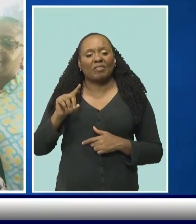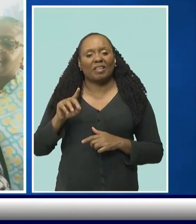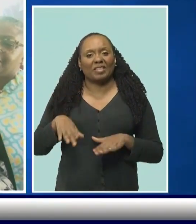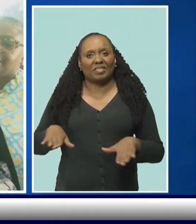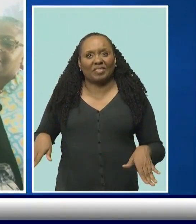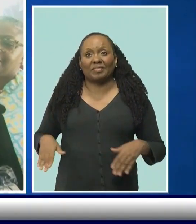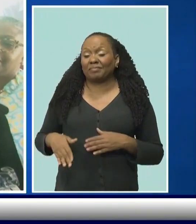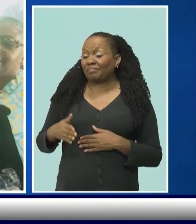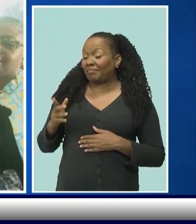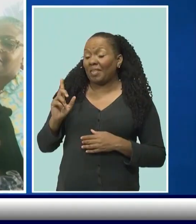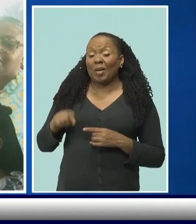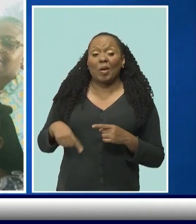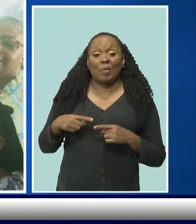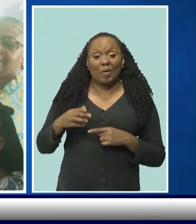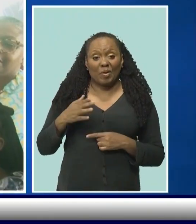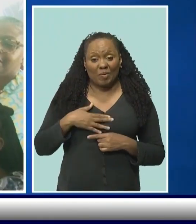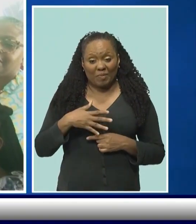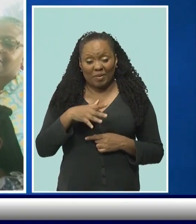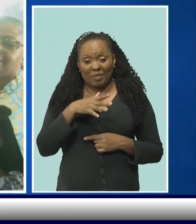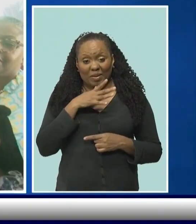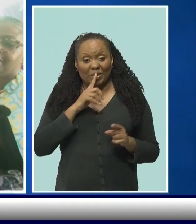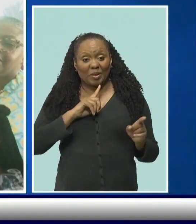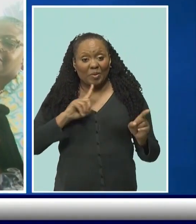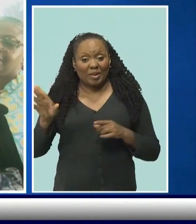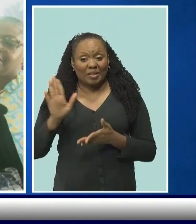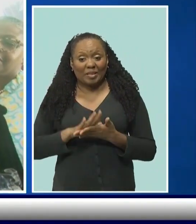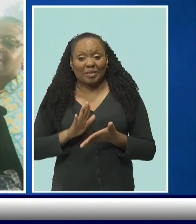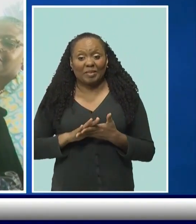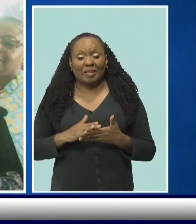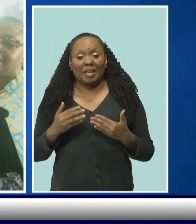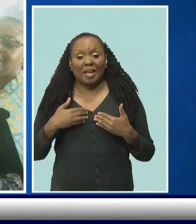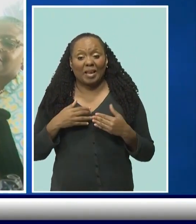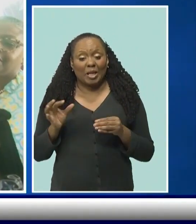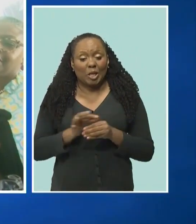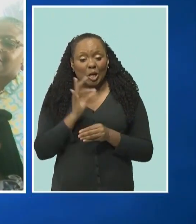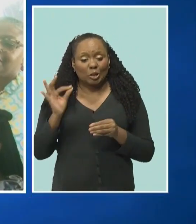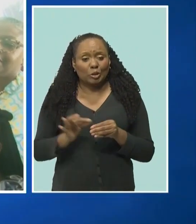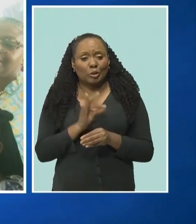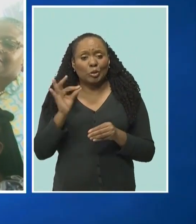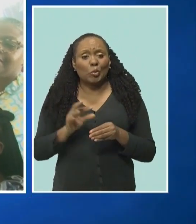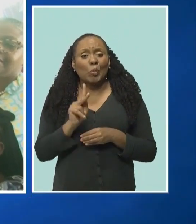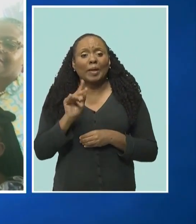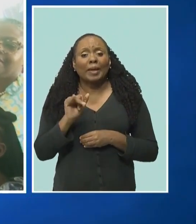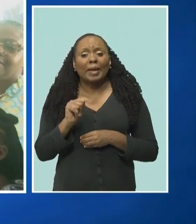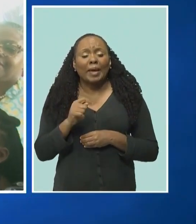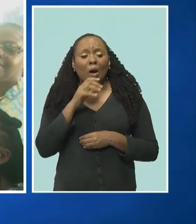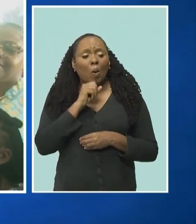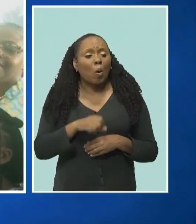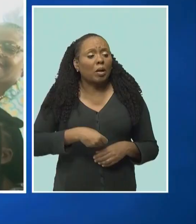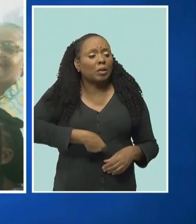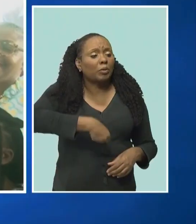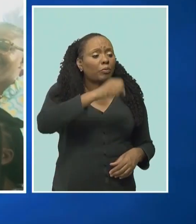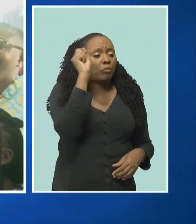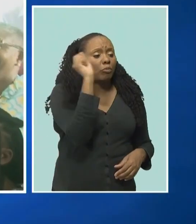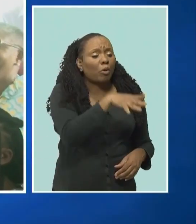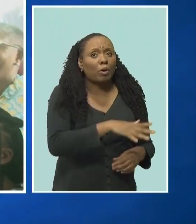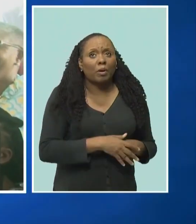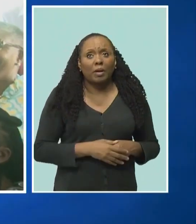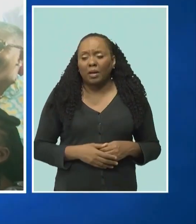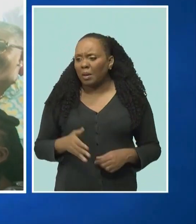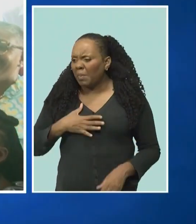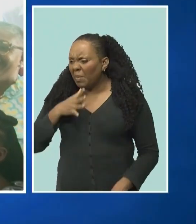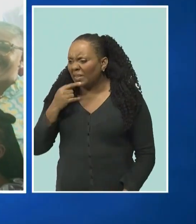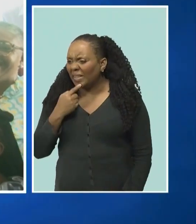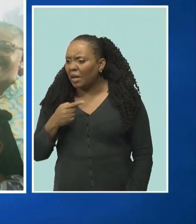sewing kit as the best behaved girl. But it was so old, I threw it in the garbage. She told me, find the dump and bring it back.